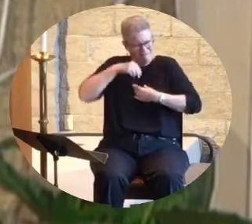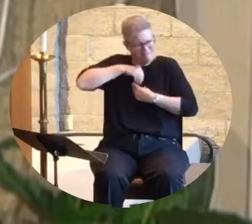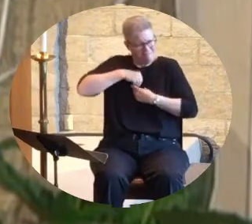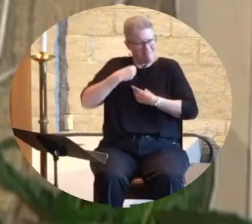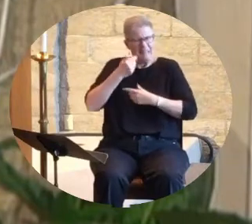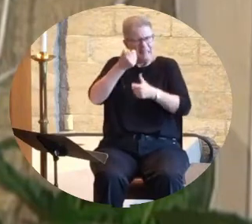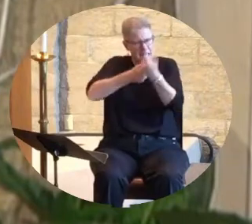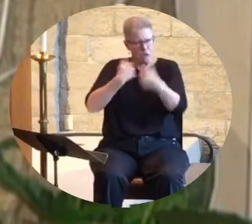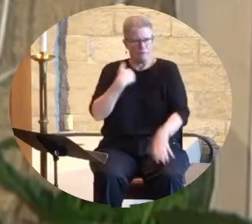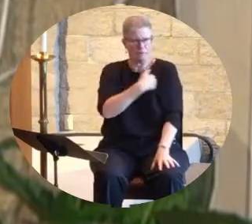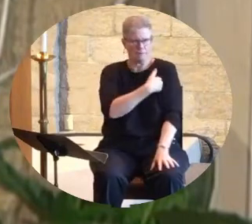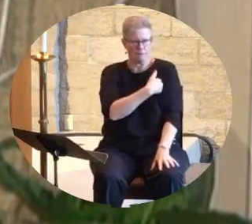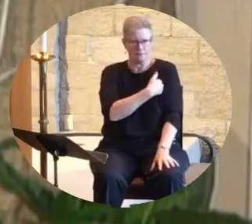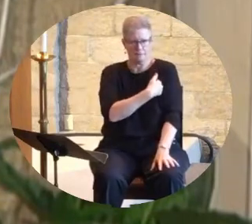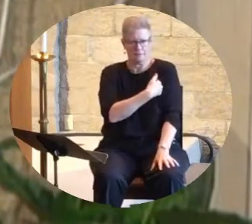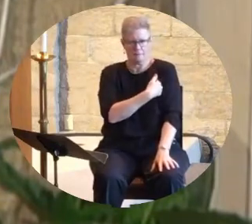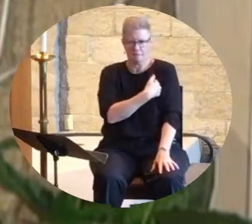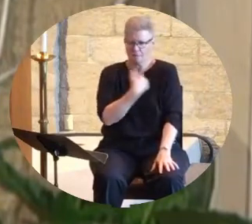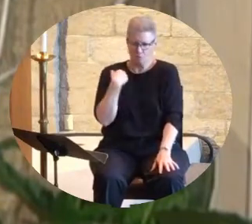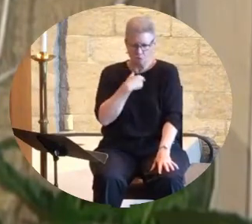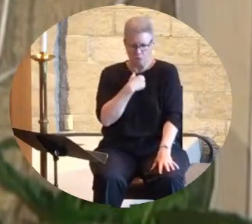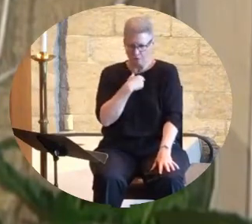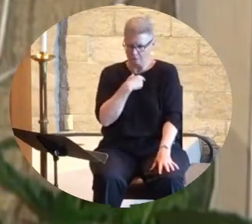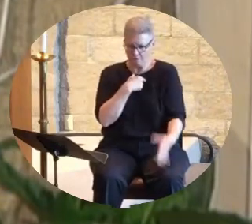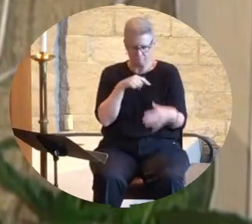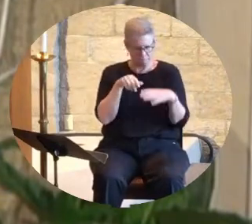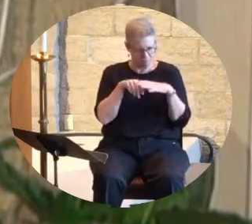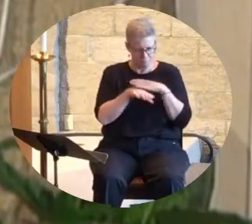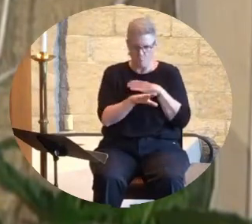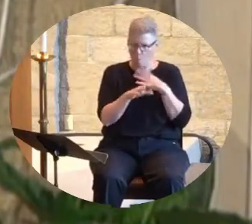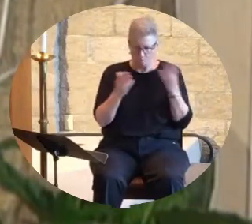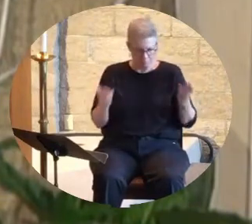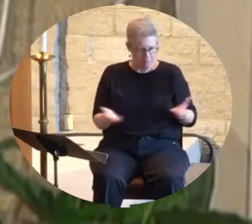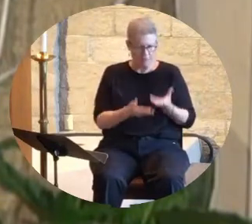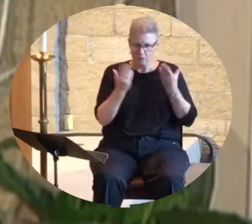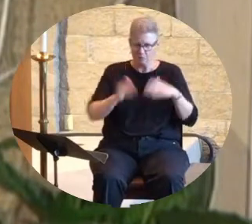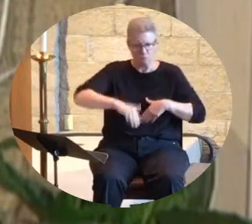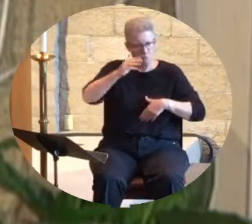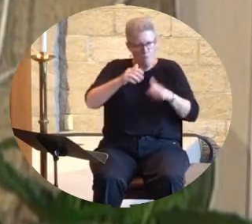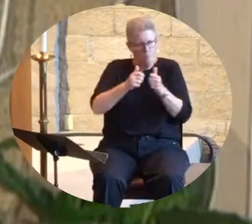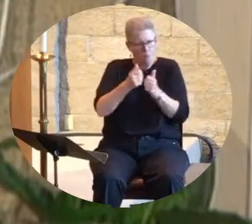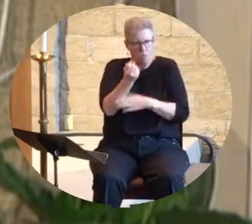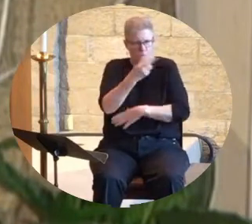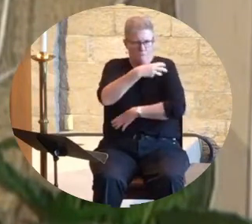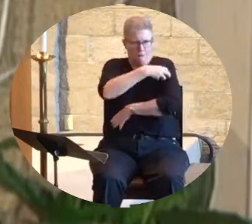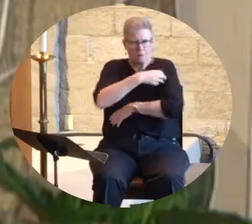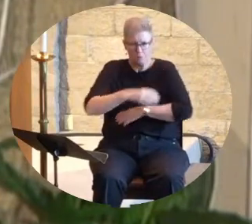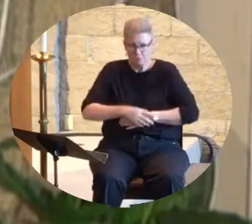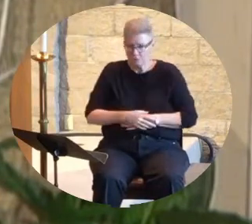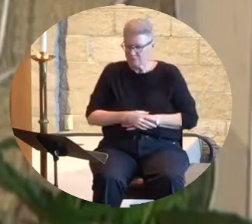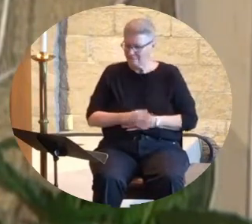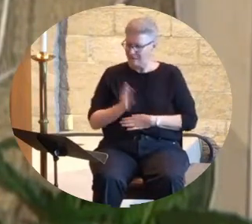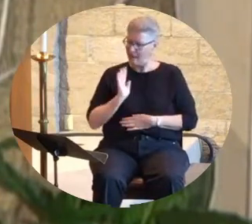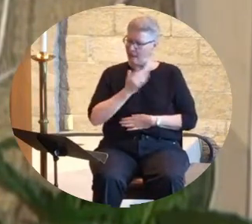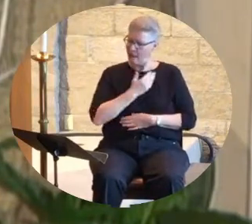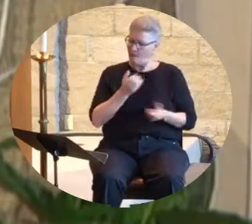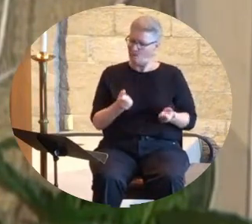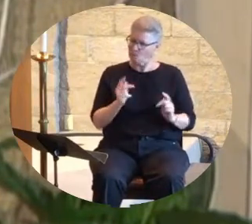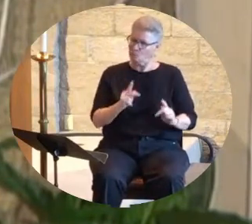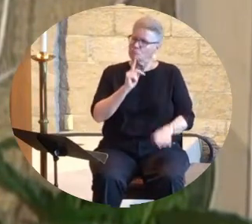They live within us. We come with them. We come into this expression with these powers, and it's our opportunity to truly give